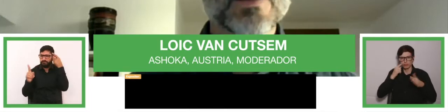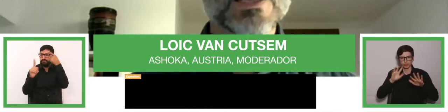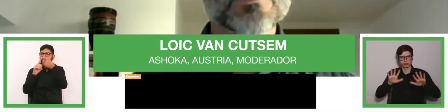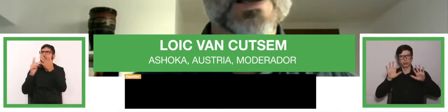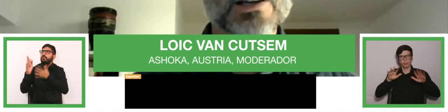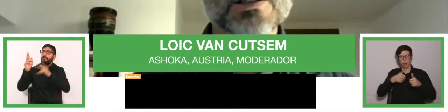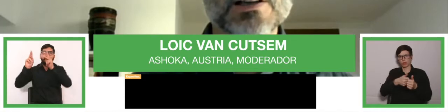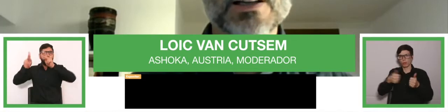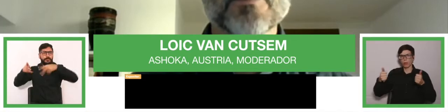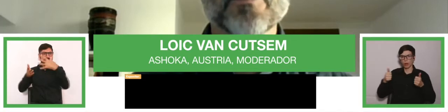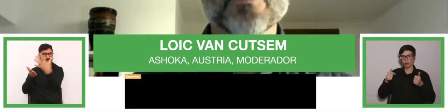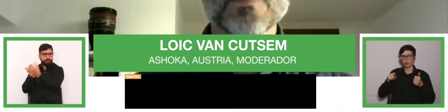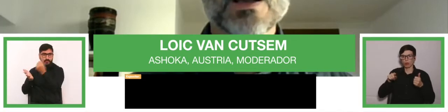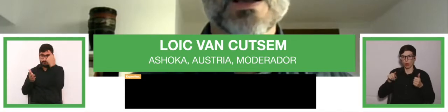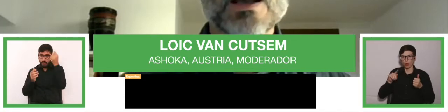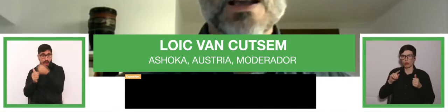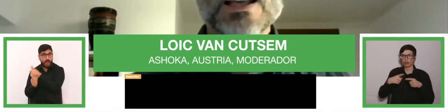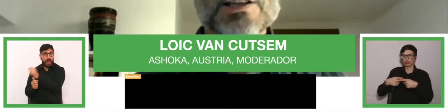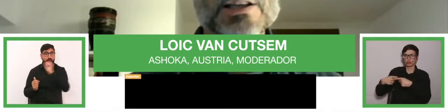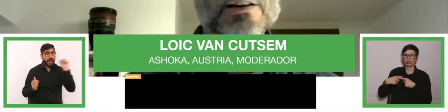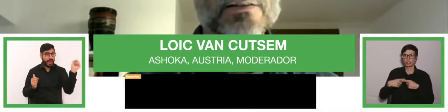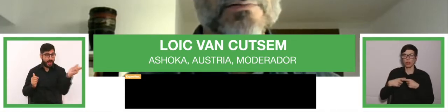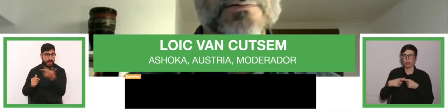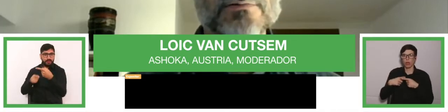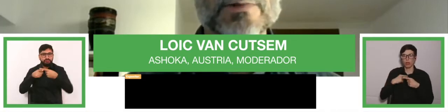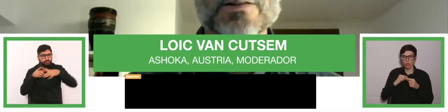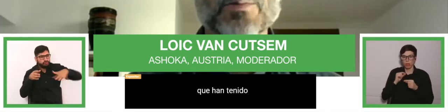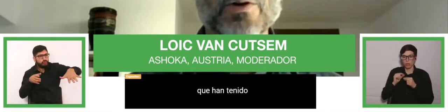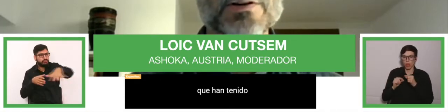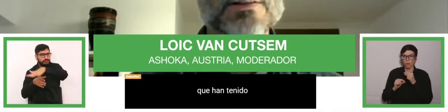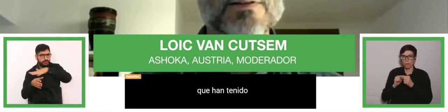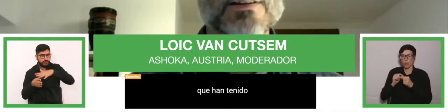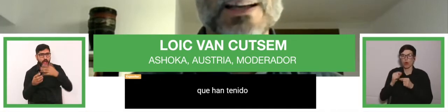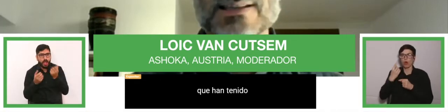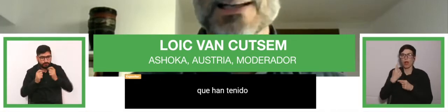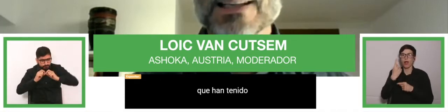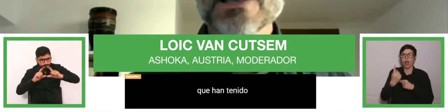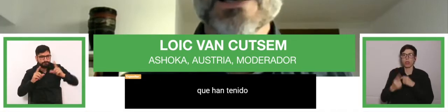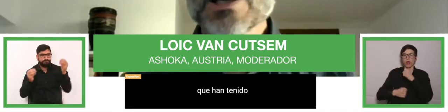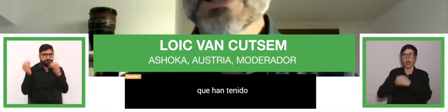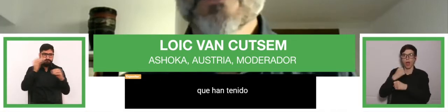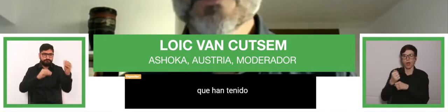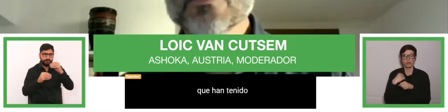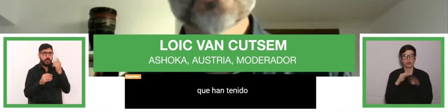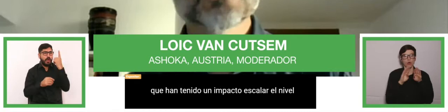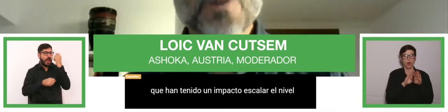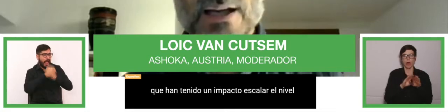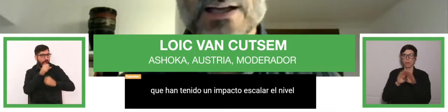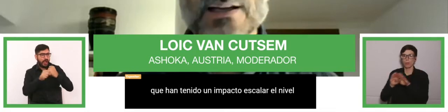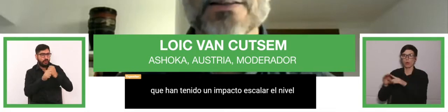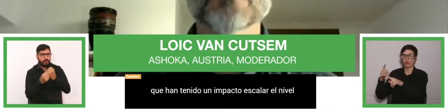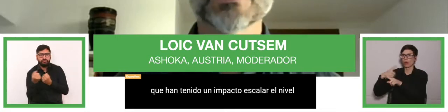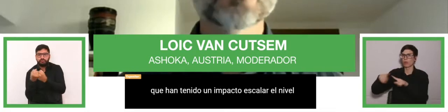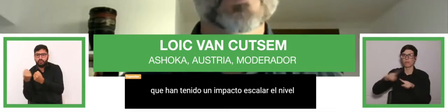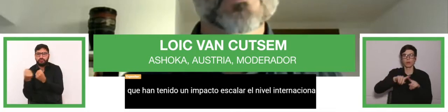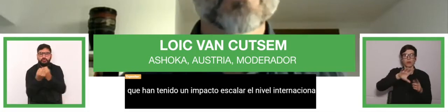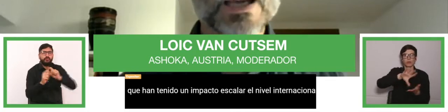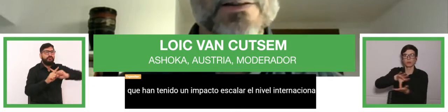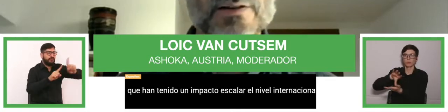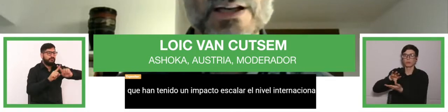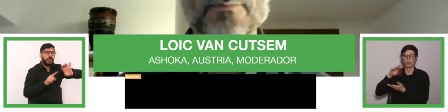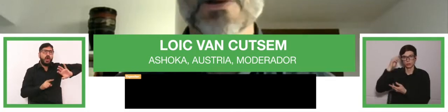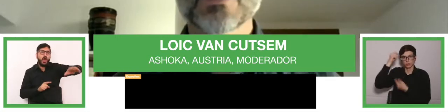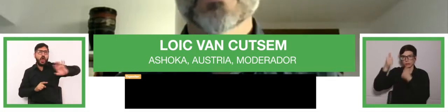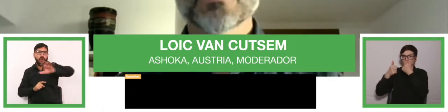impact internationally. Each year, we support the 10 selected initiatives through trainings,